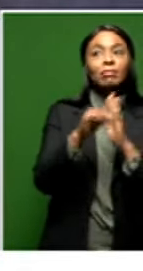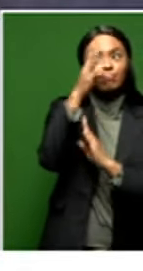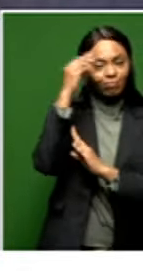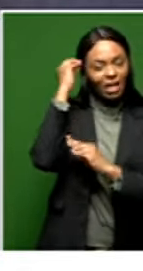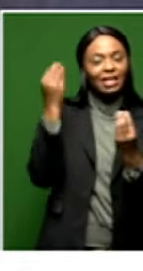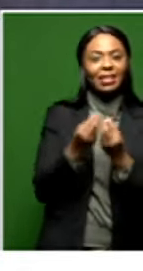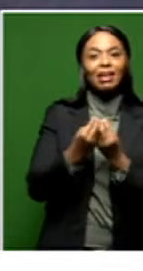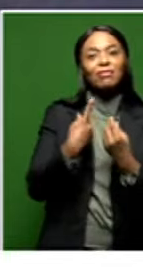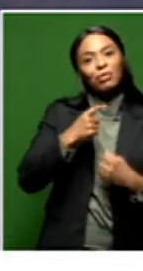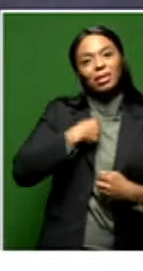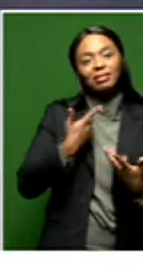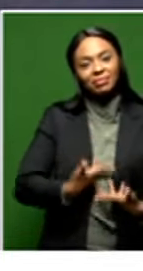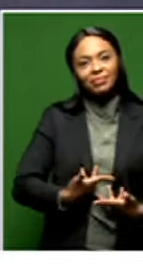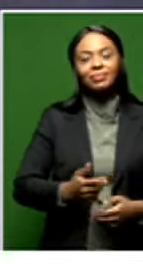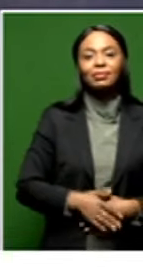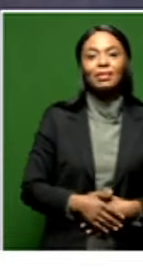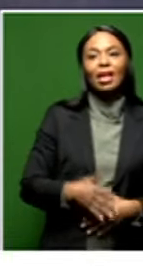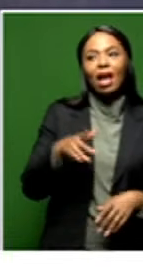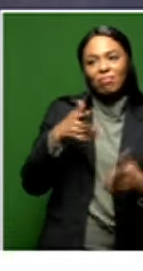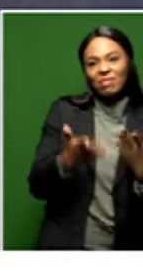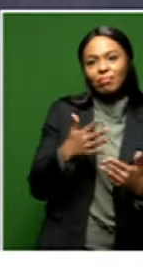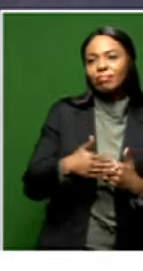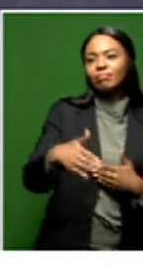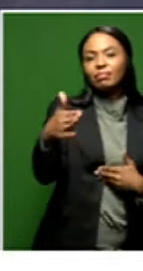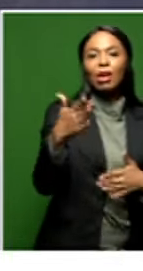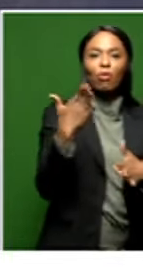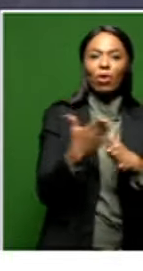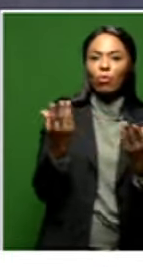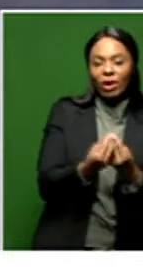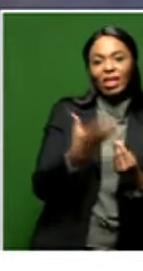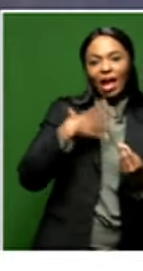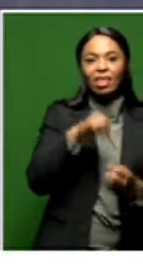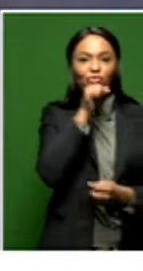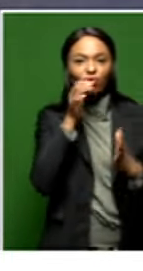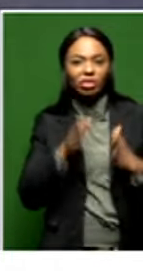definitely working with other musicians and other creatives along the way.